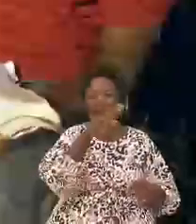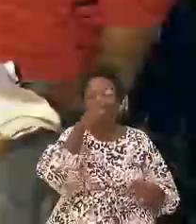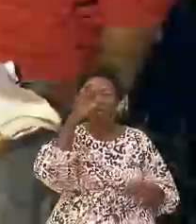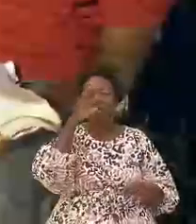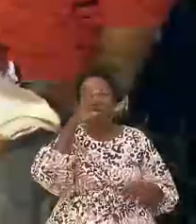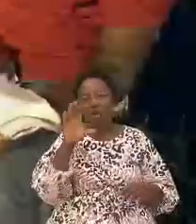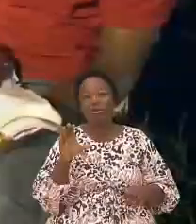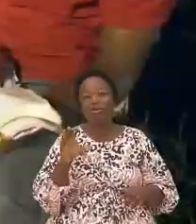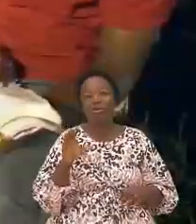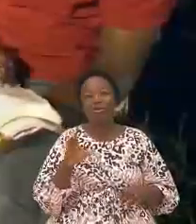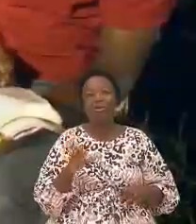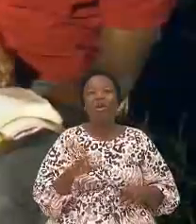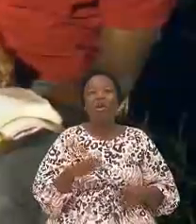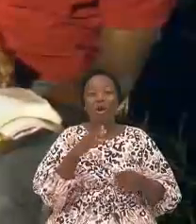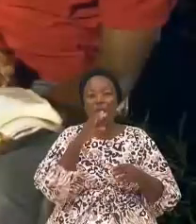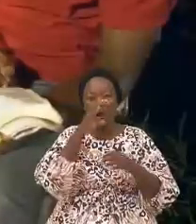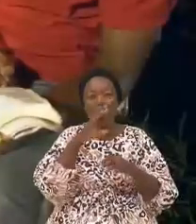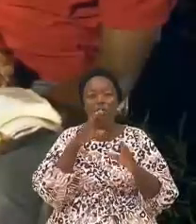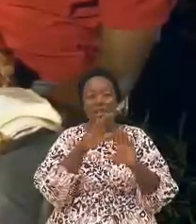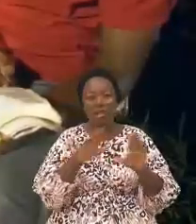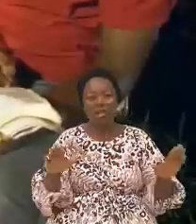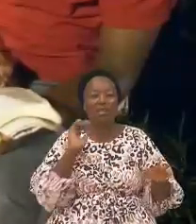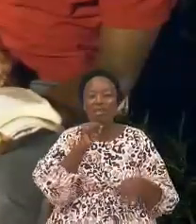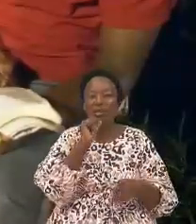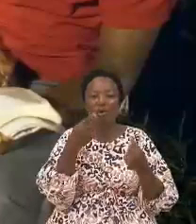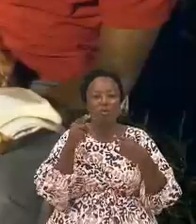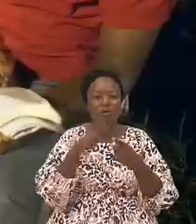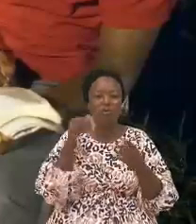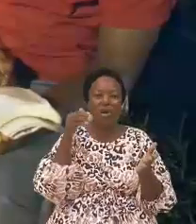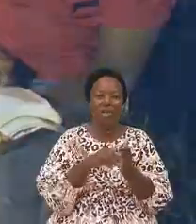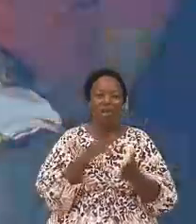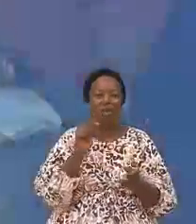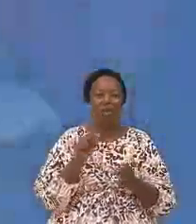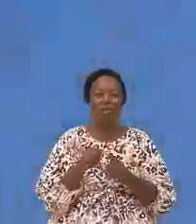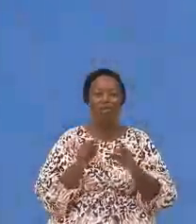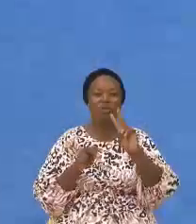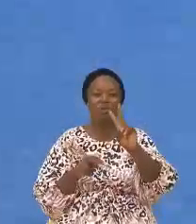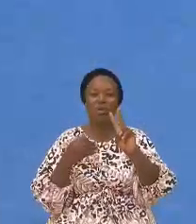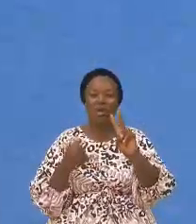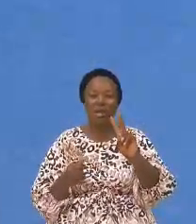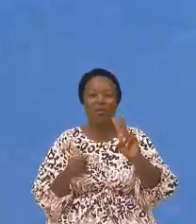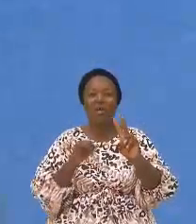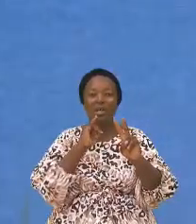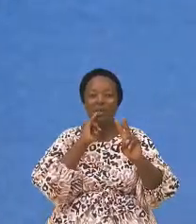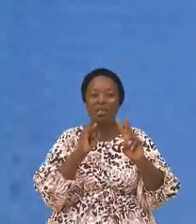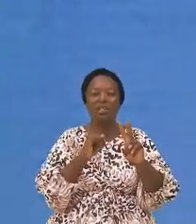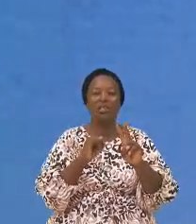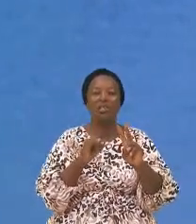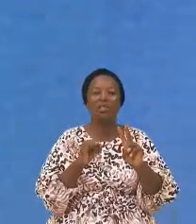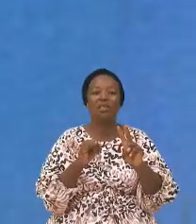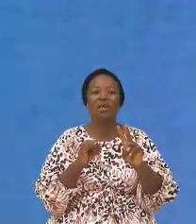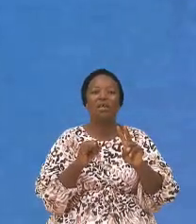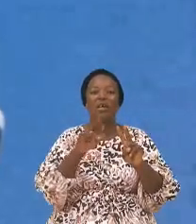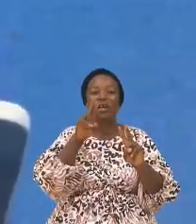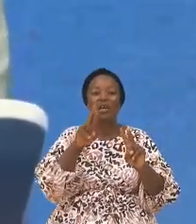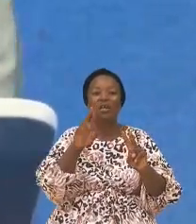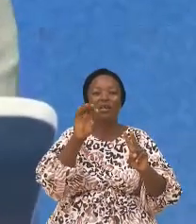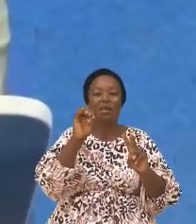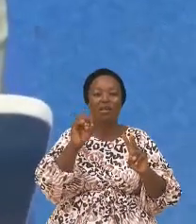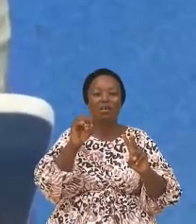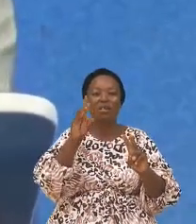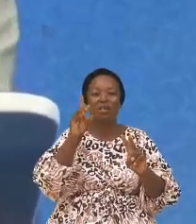free. The curse, causeless, shall not come to you again. Point number two now.